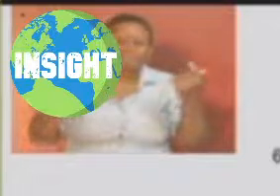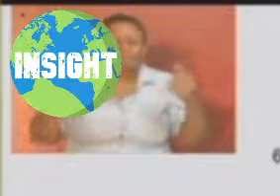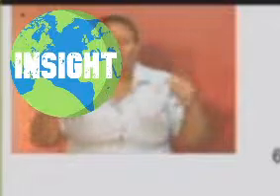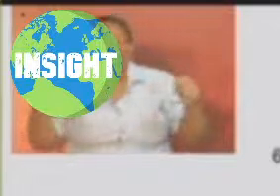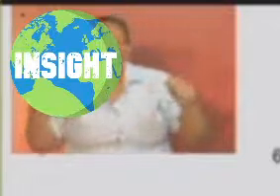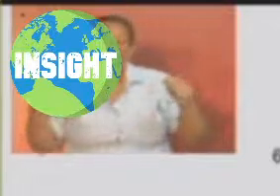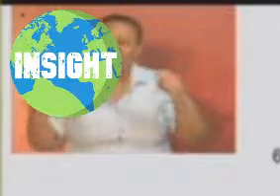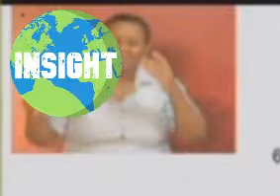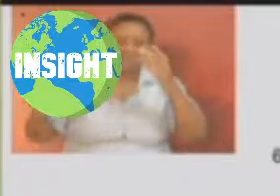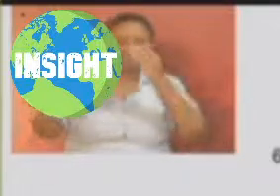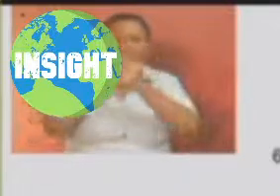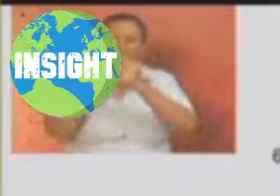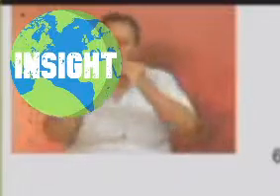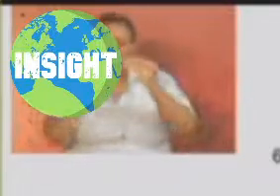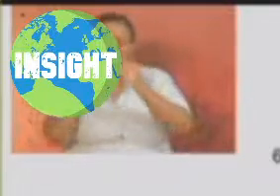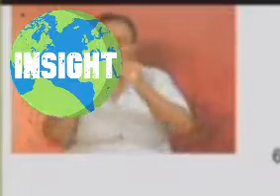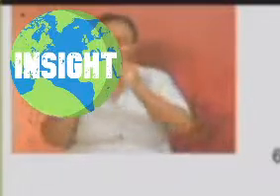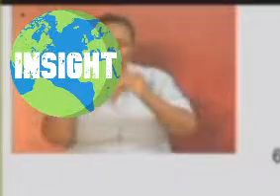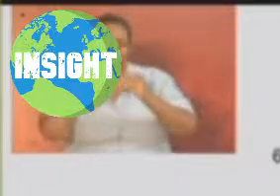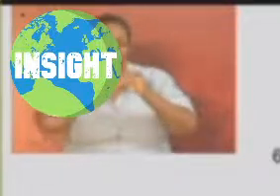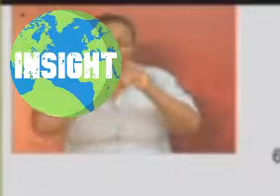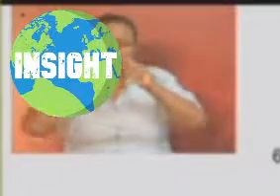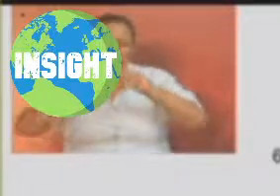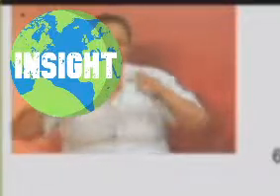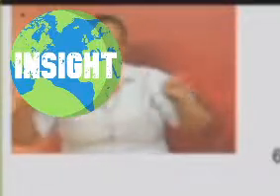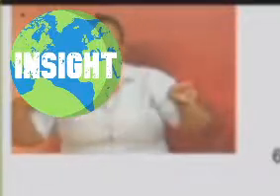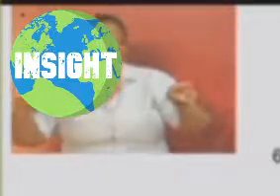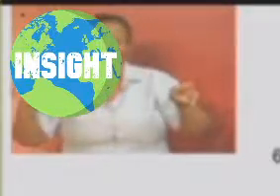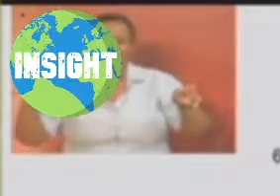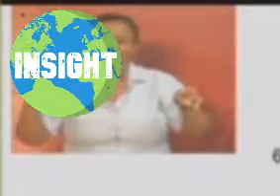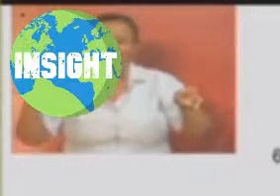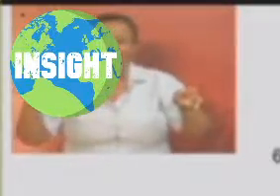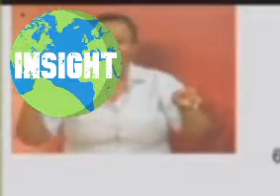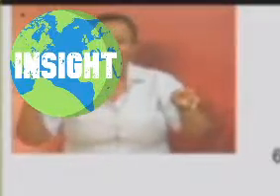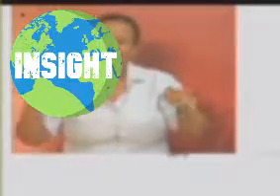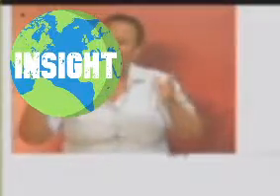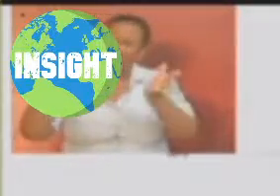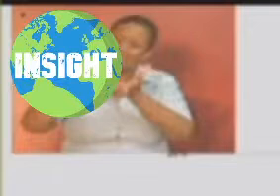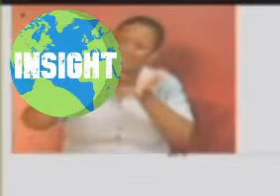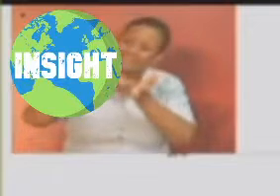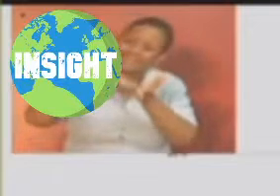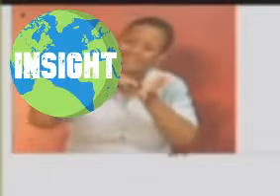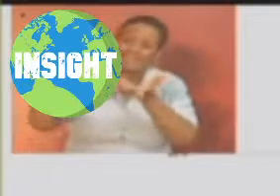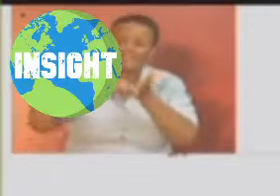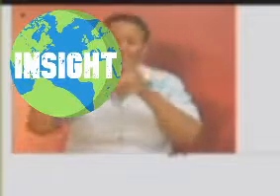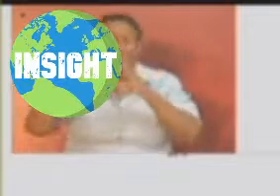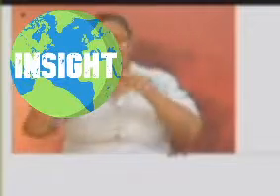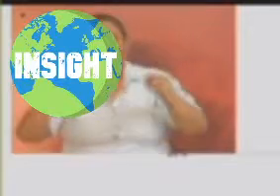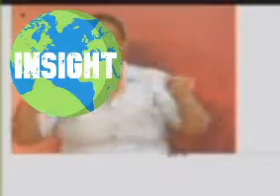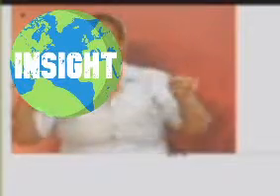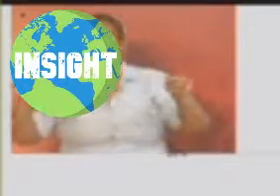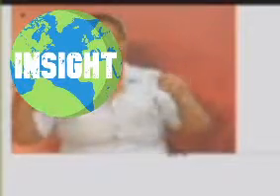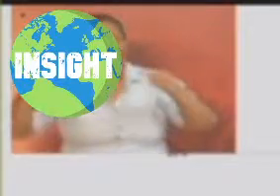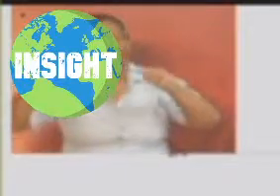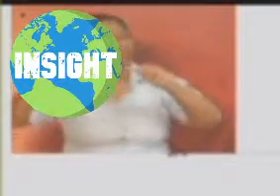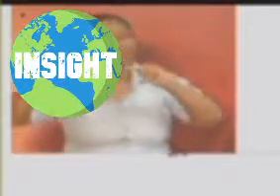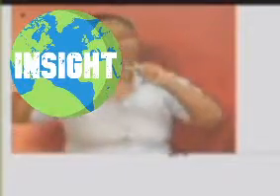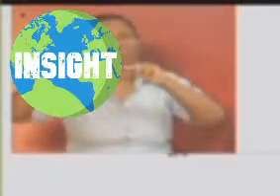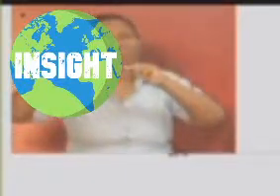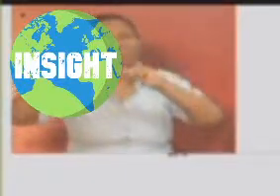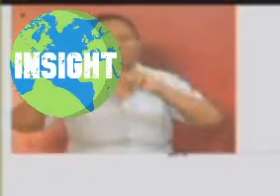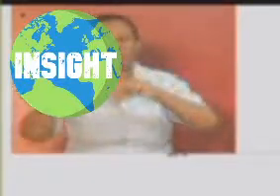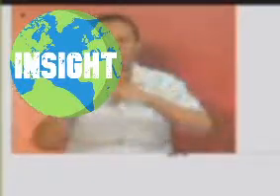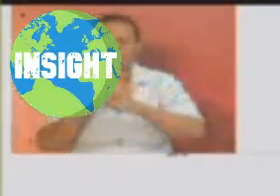the capacity of the hospital. So we are seeing an increased demand for beds across the entire parallel healthcare system. Now,